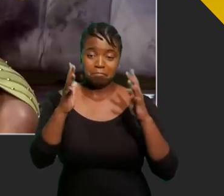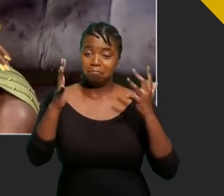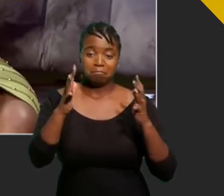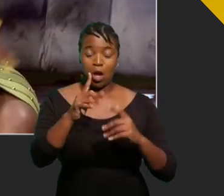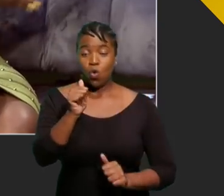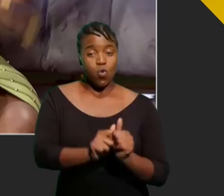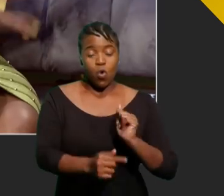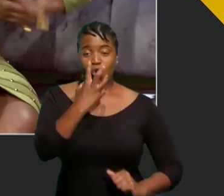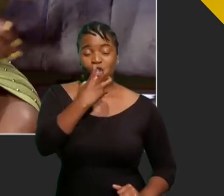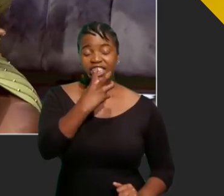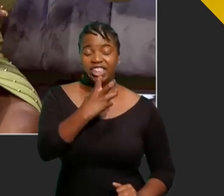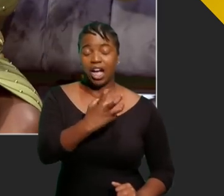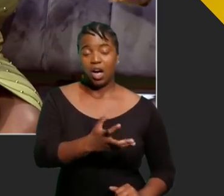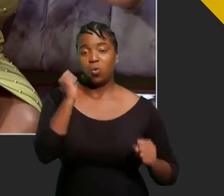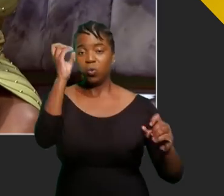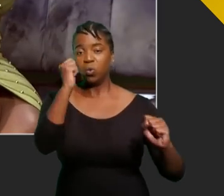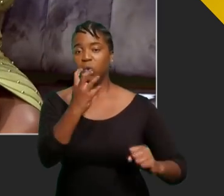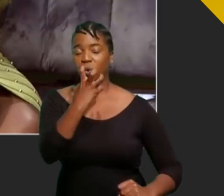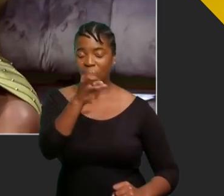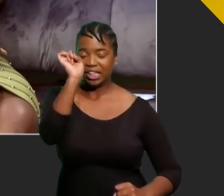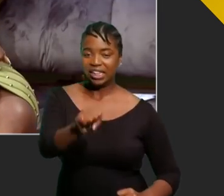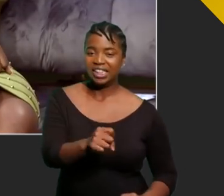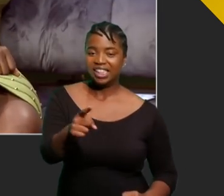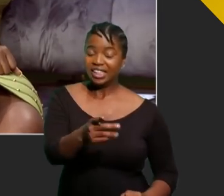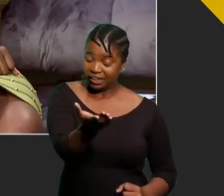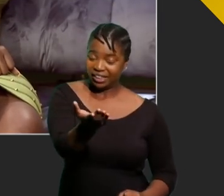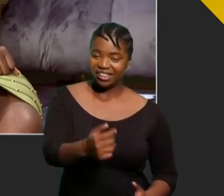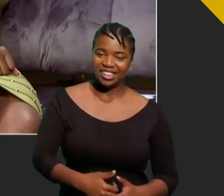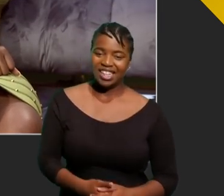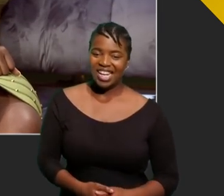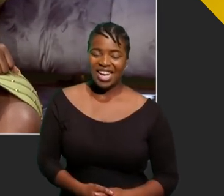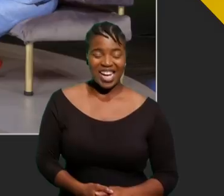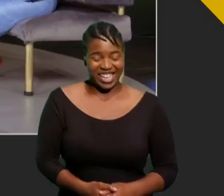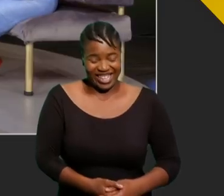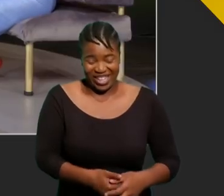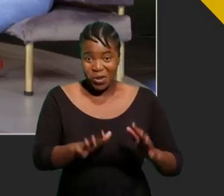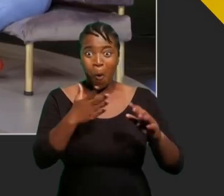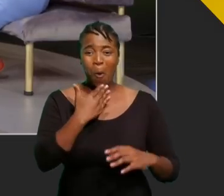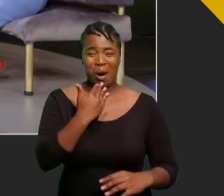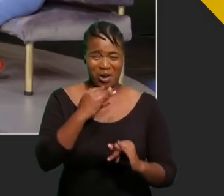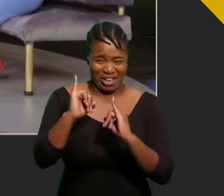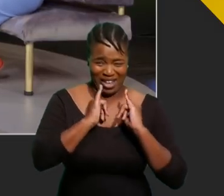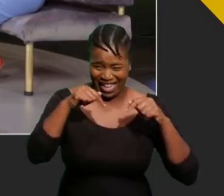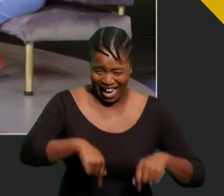If he must compromise some of his comrades, man, compromise. Who invited her?